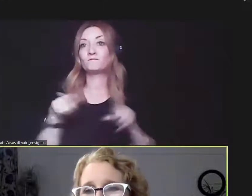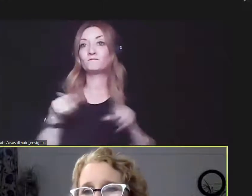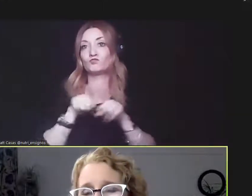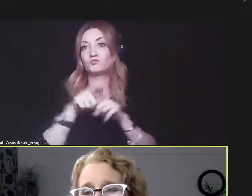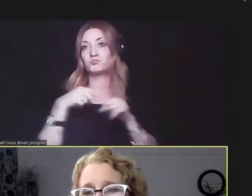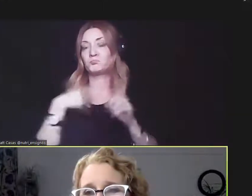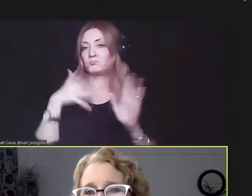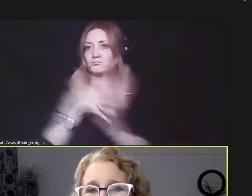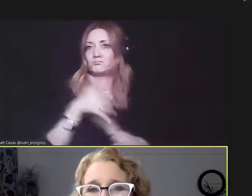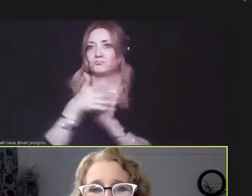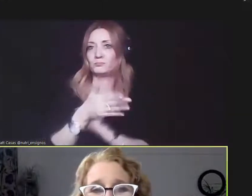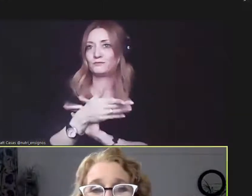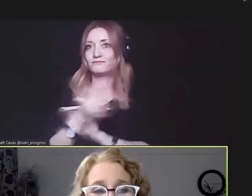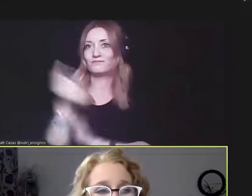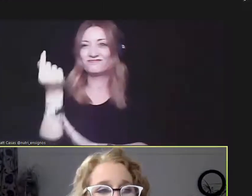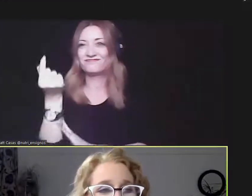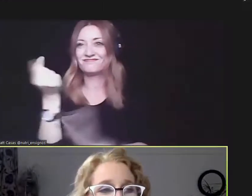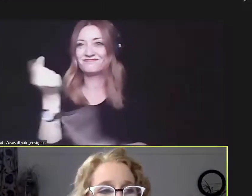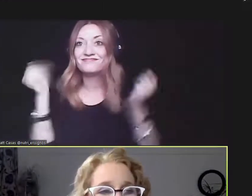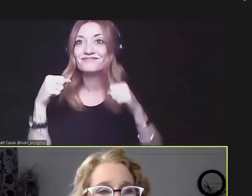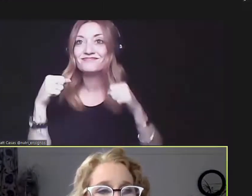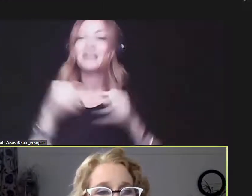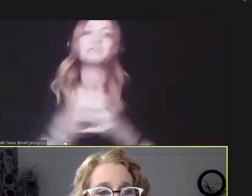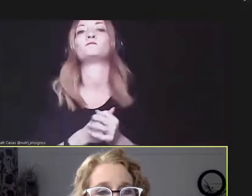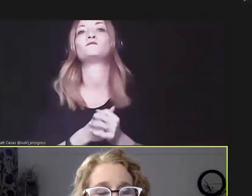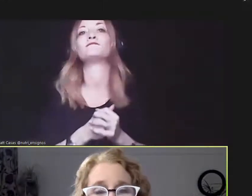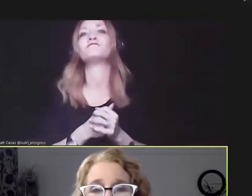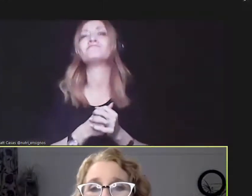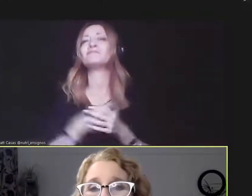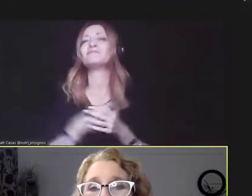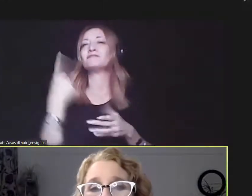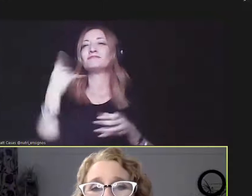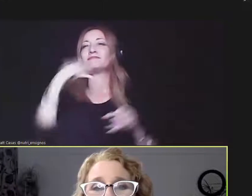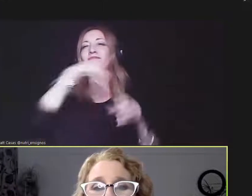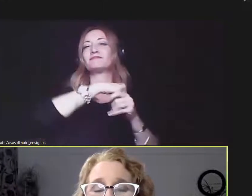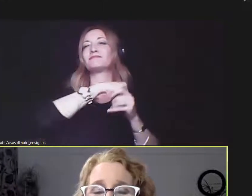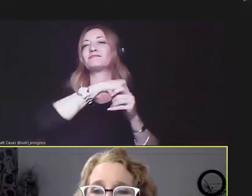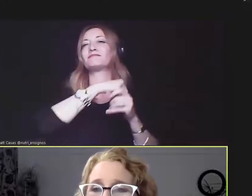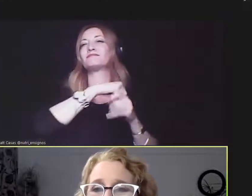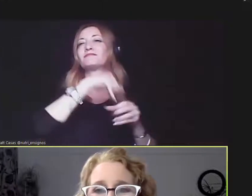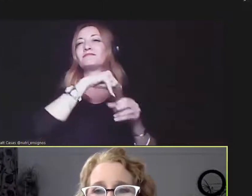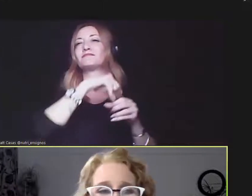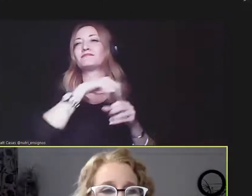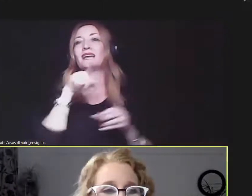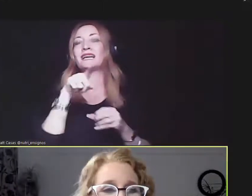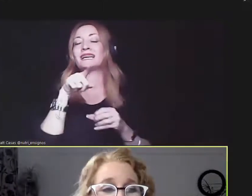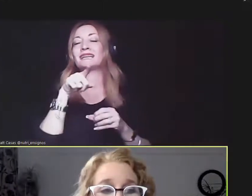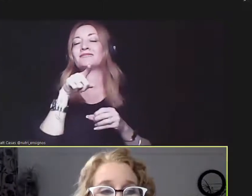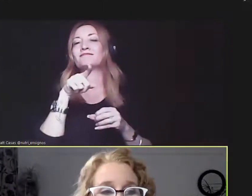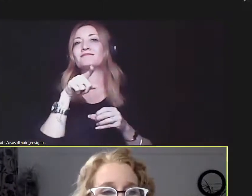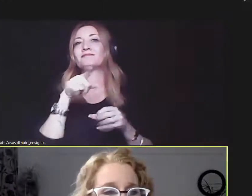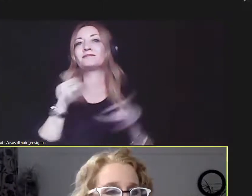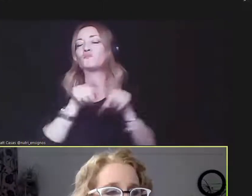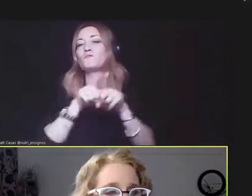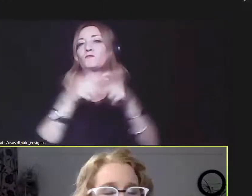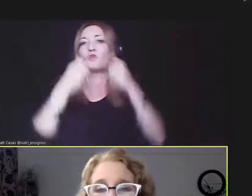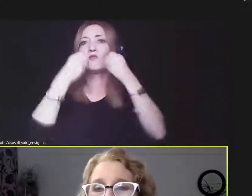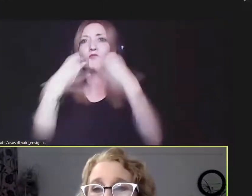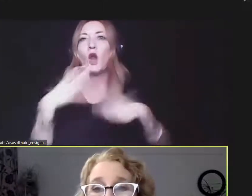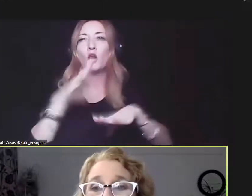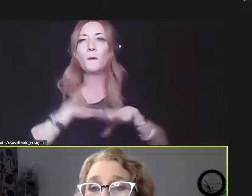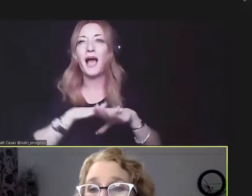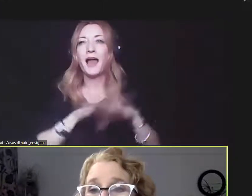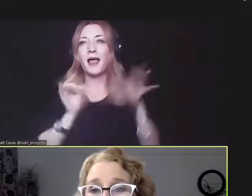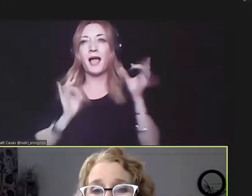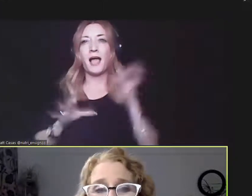Restorex is great for a daily regime detox because it's a great way to cleanse your gut